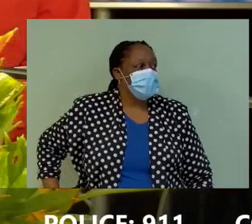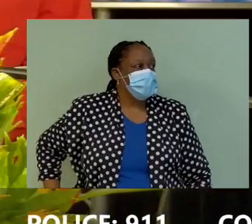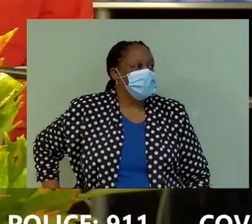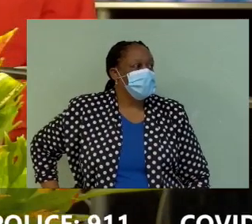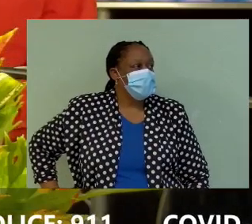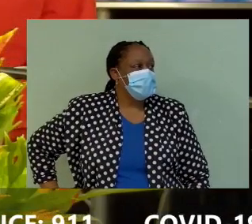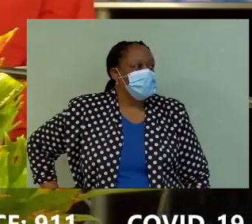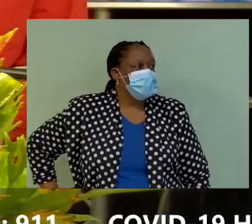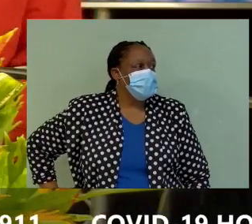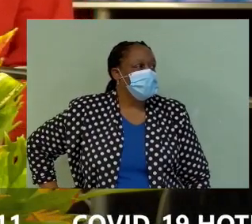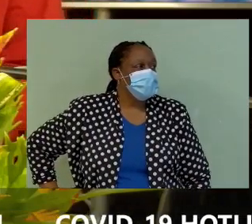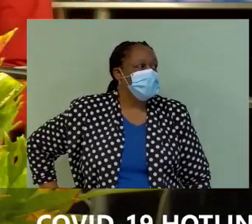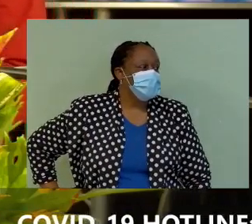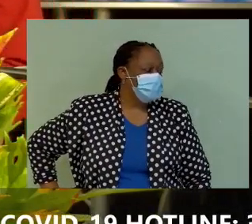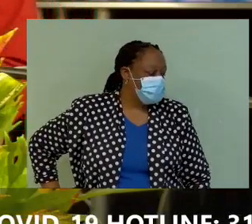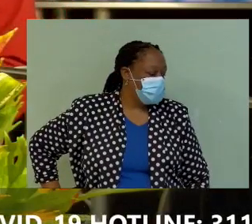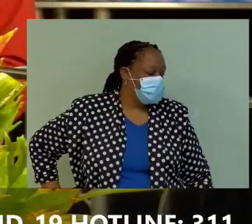Okay.